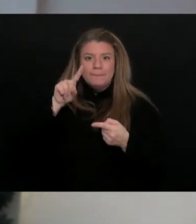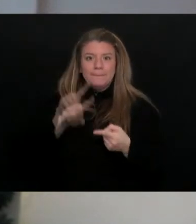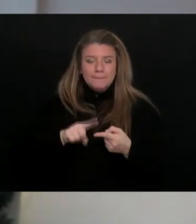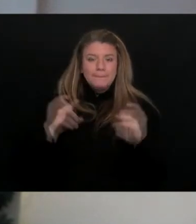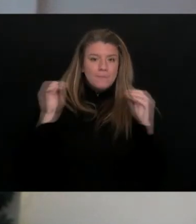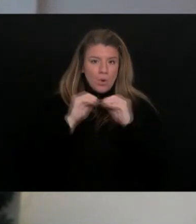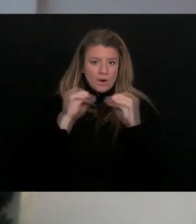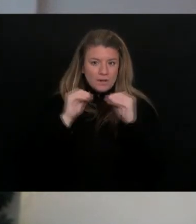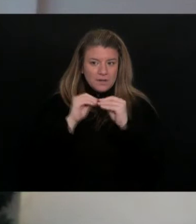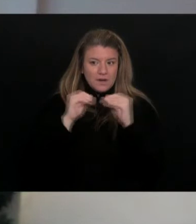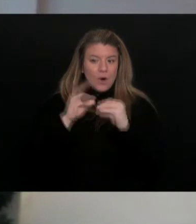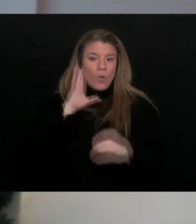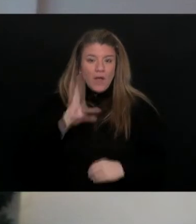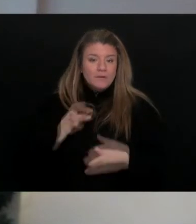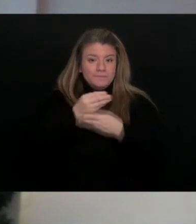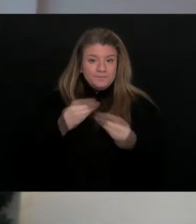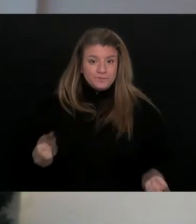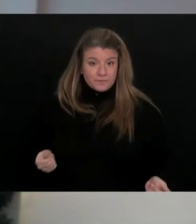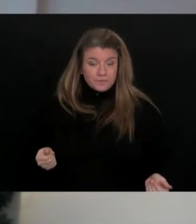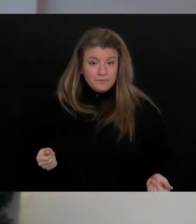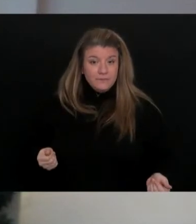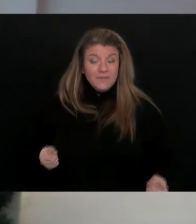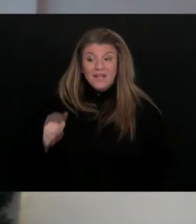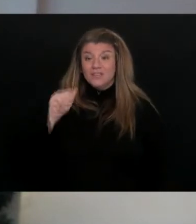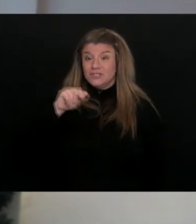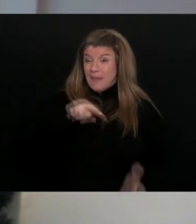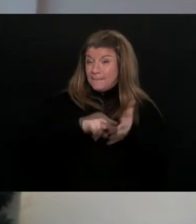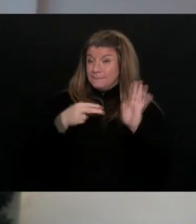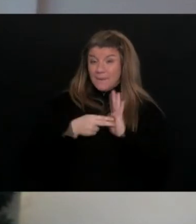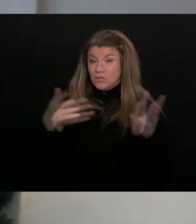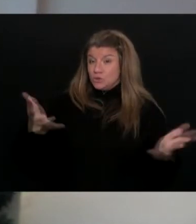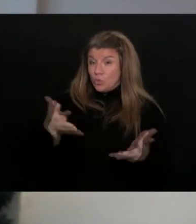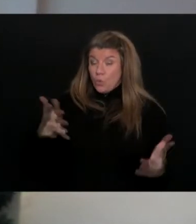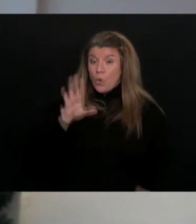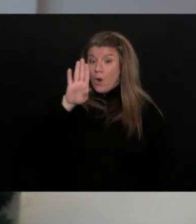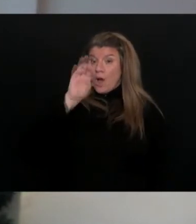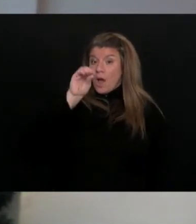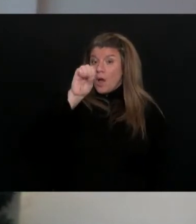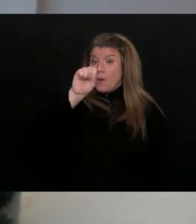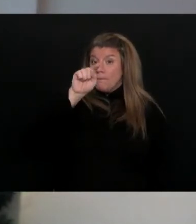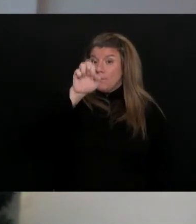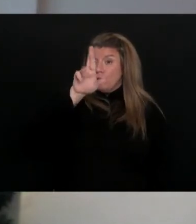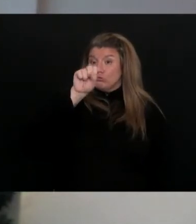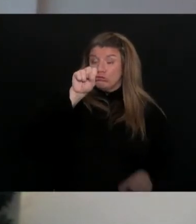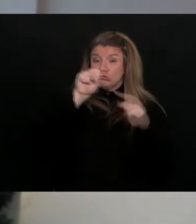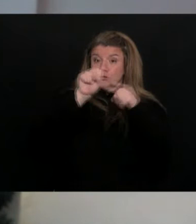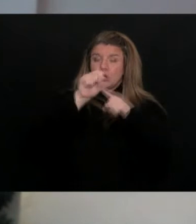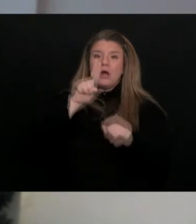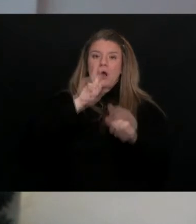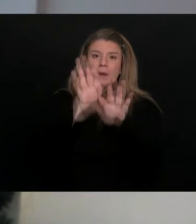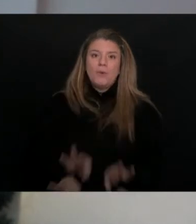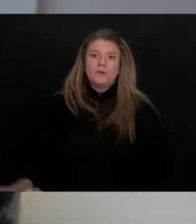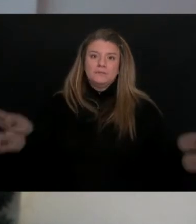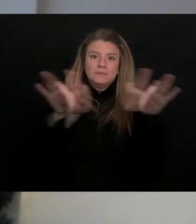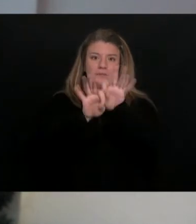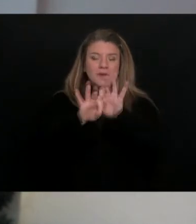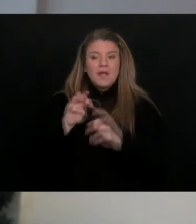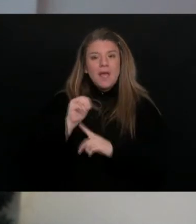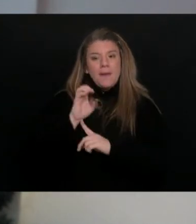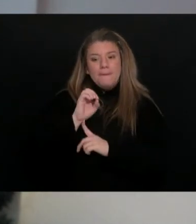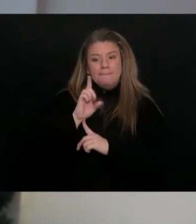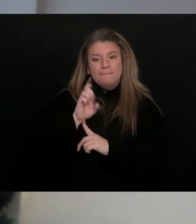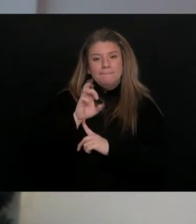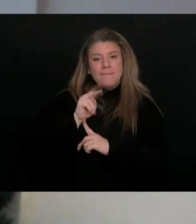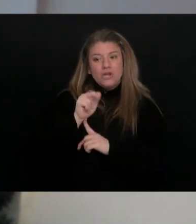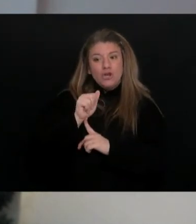then continue to drop. So boosters are really important, and Moderna has a little bit more continued potency, but also